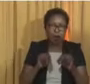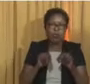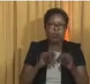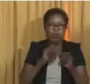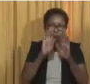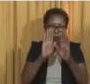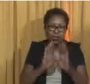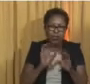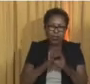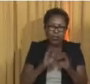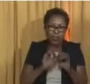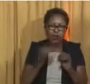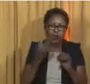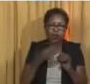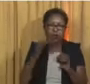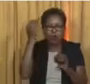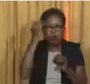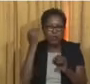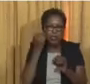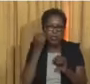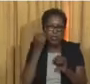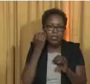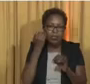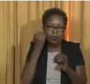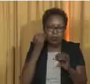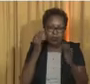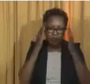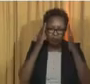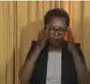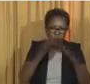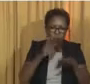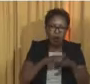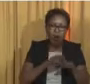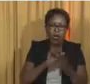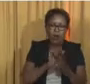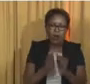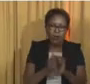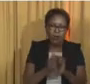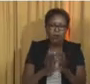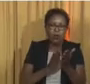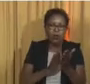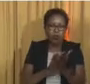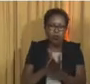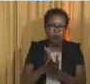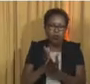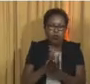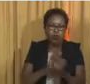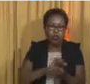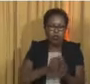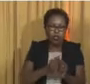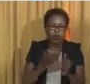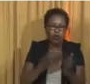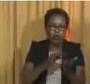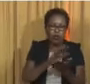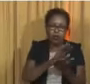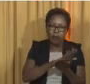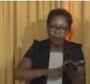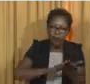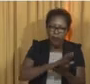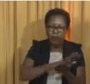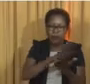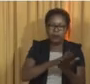implied limitations to amendments power through importation of the basic structure doctrine into a